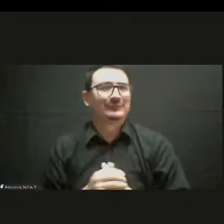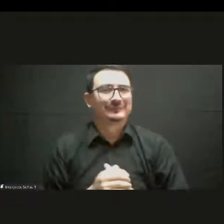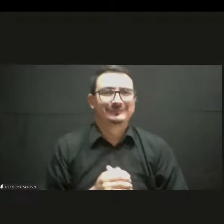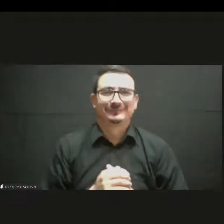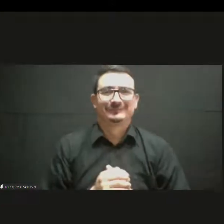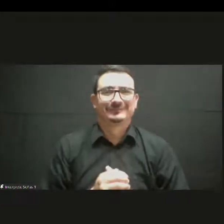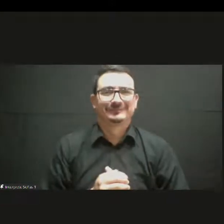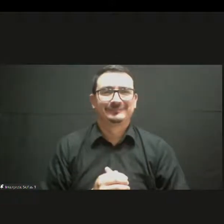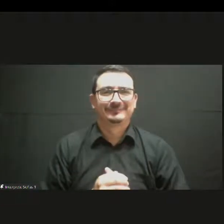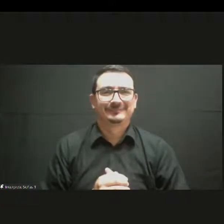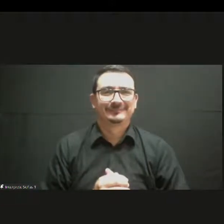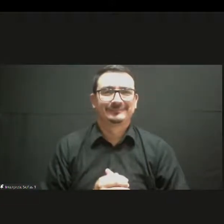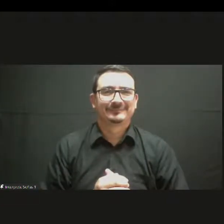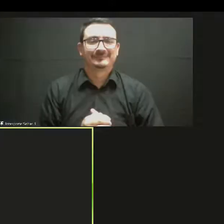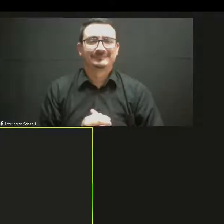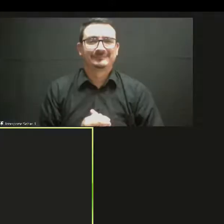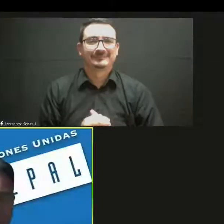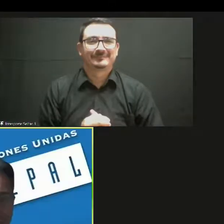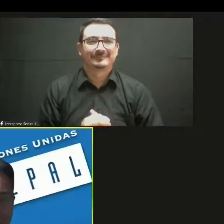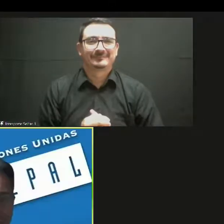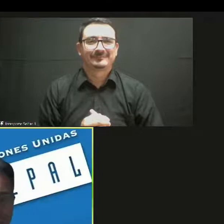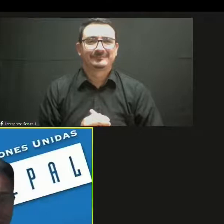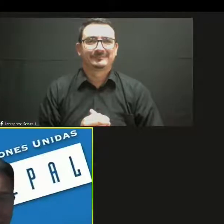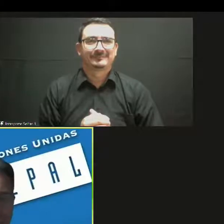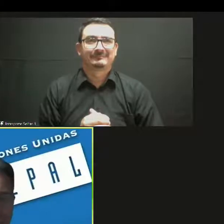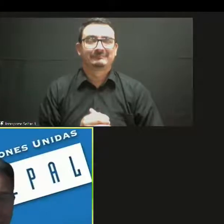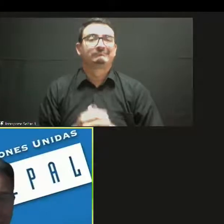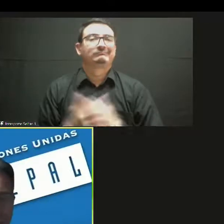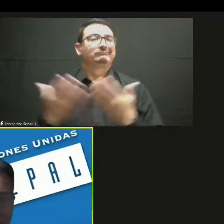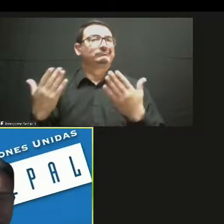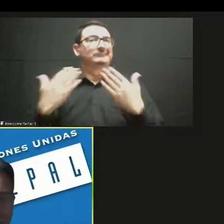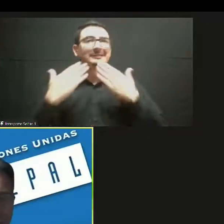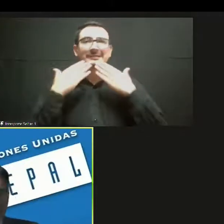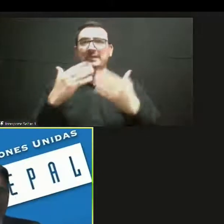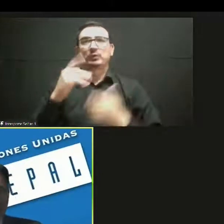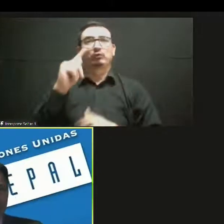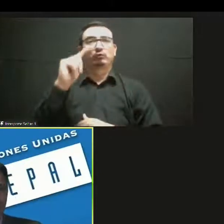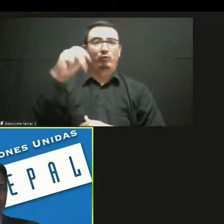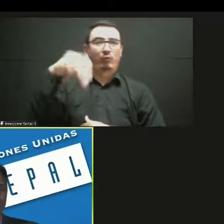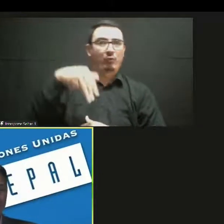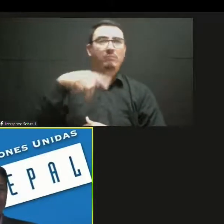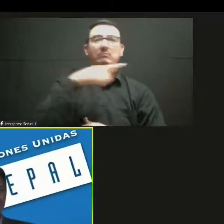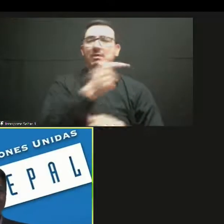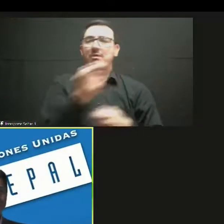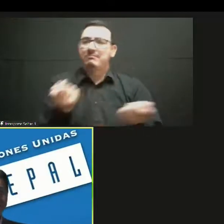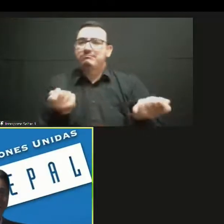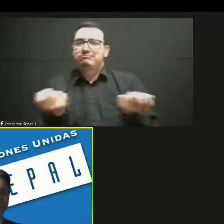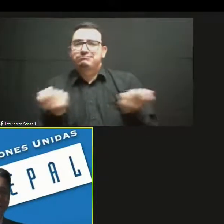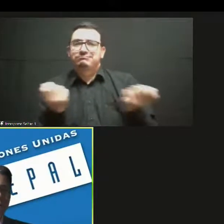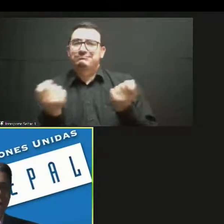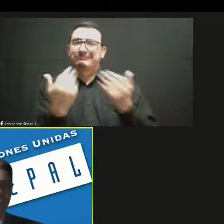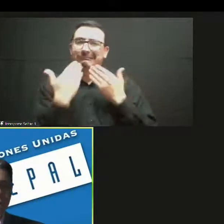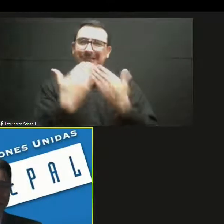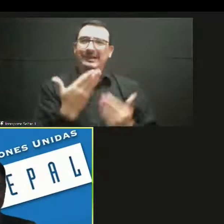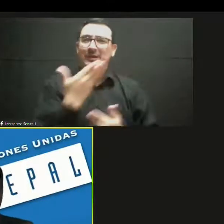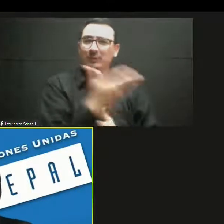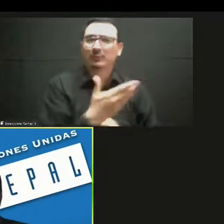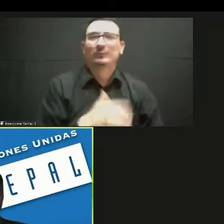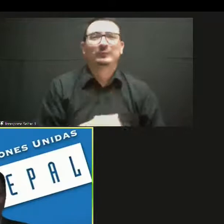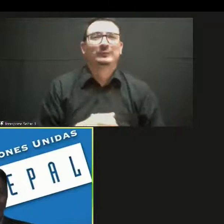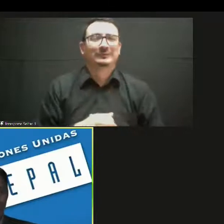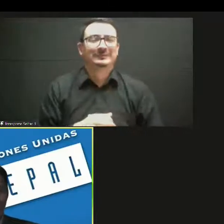Thank you so much, Tom, for moderating this panel. And in the agenda, just this, to close